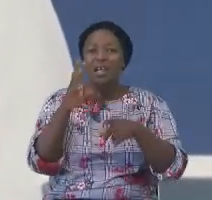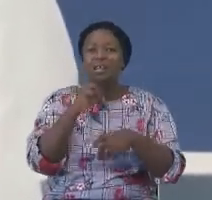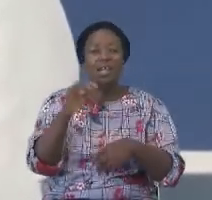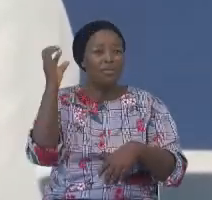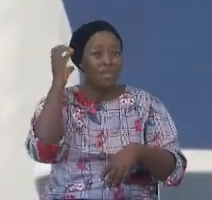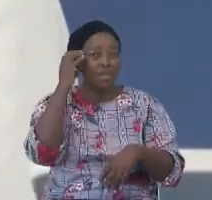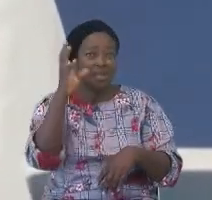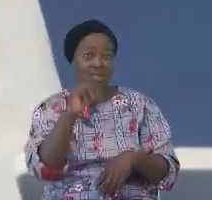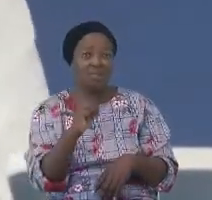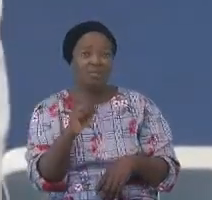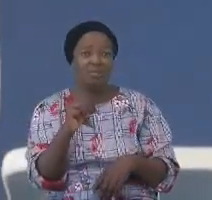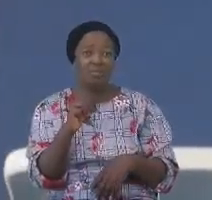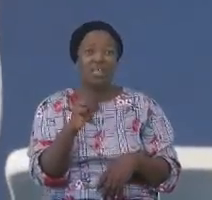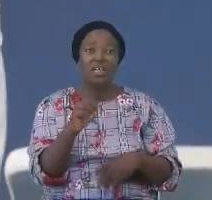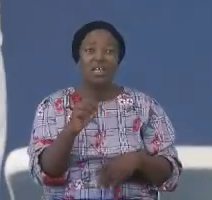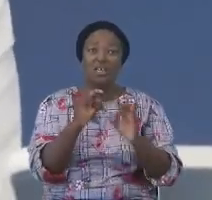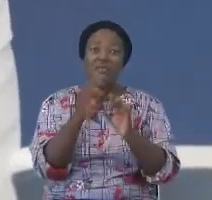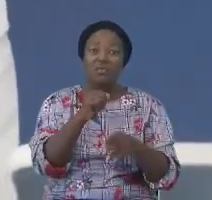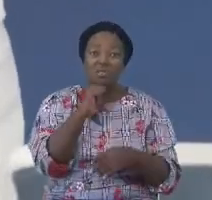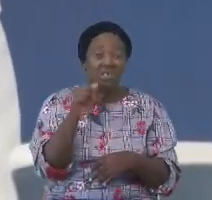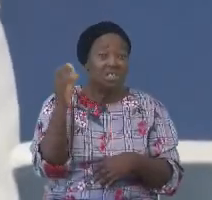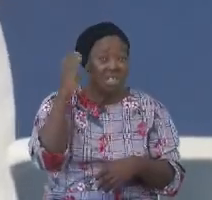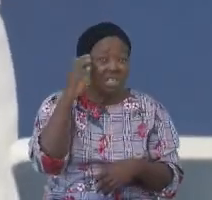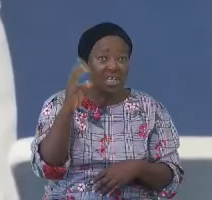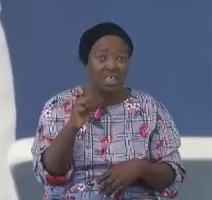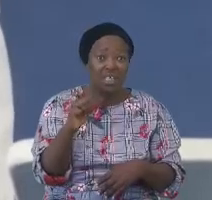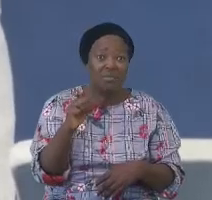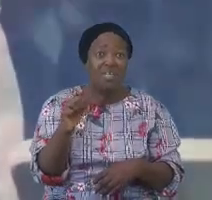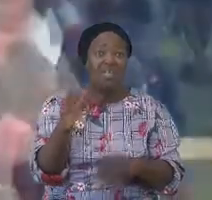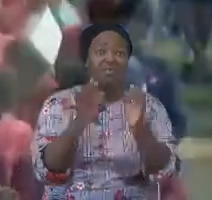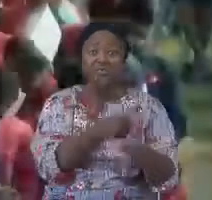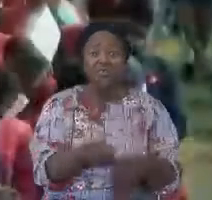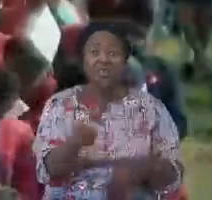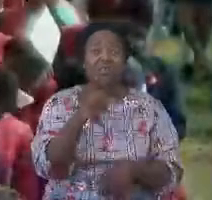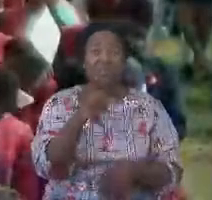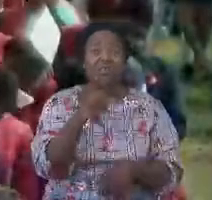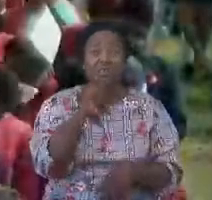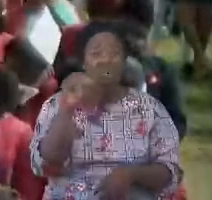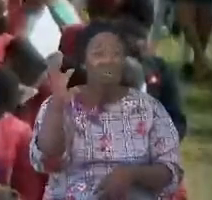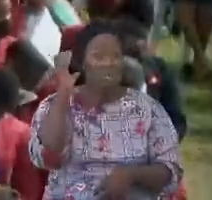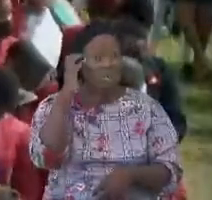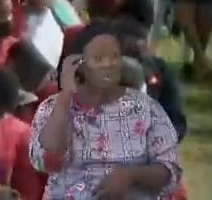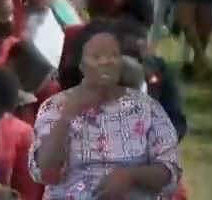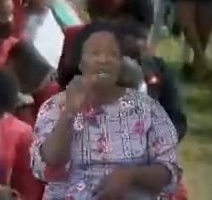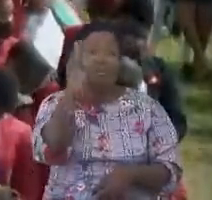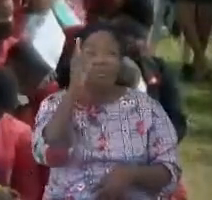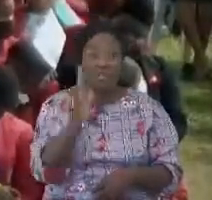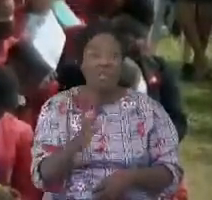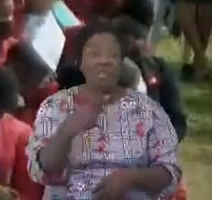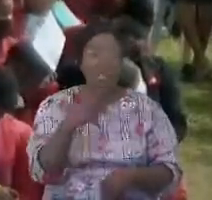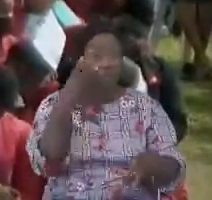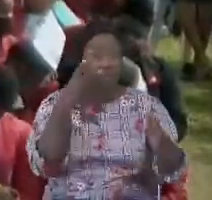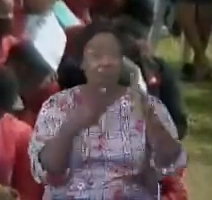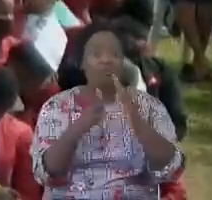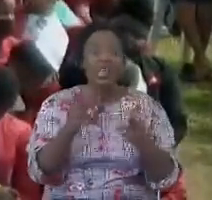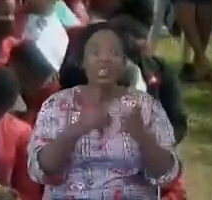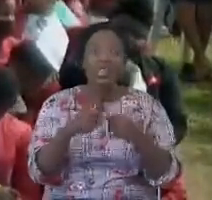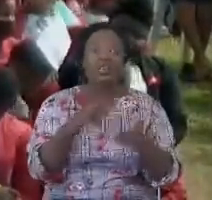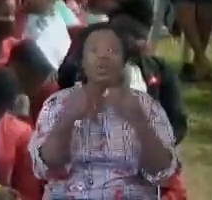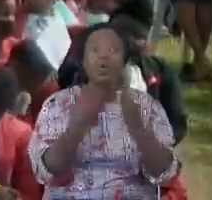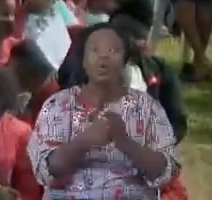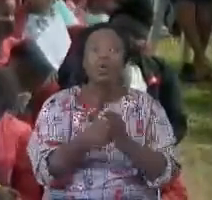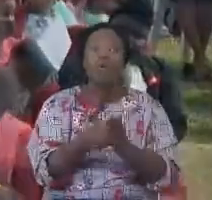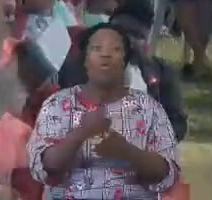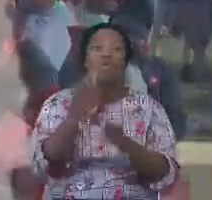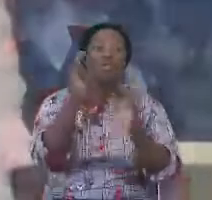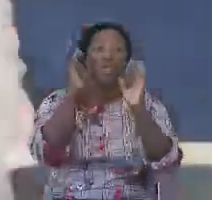moses and the prophets let them hear him if you will not hear him if they will not